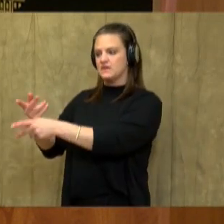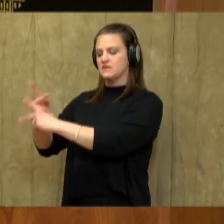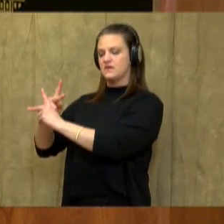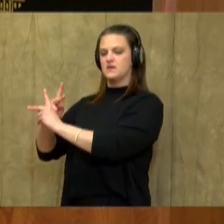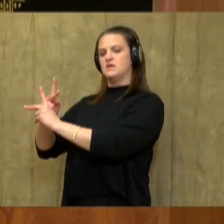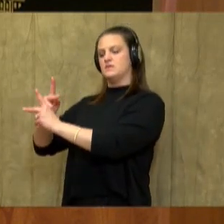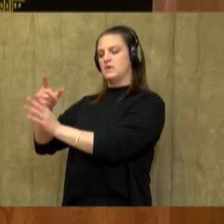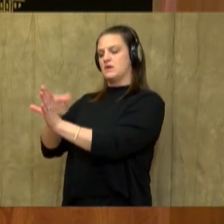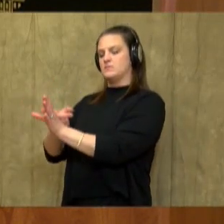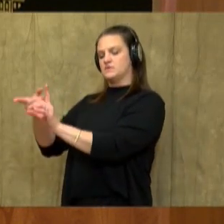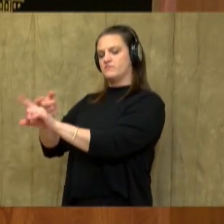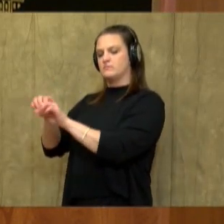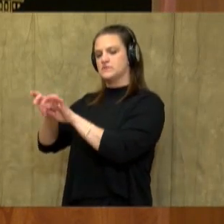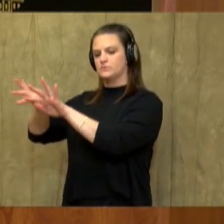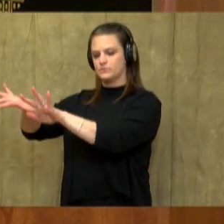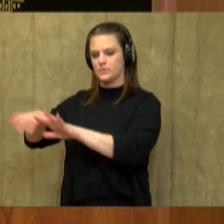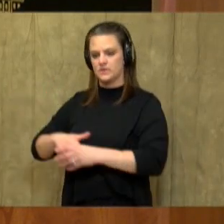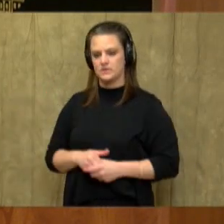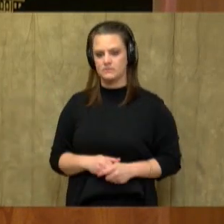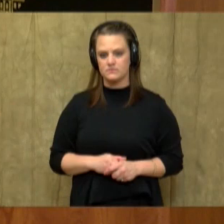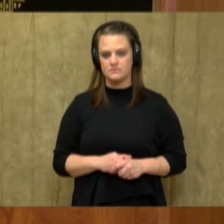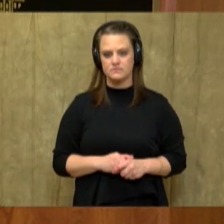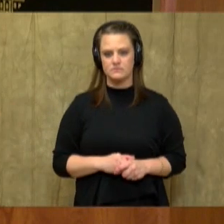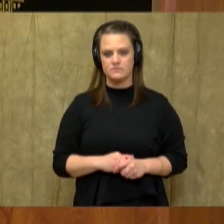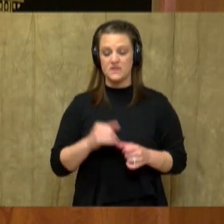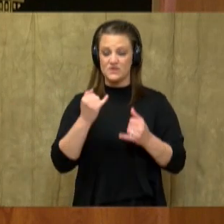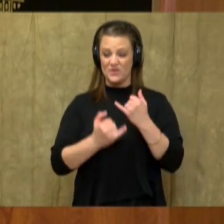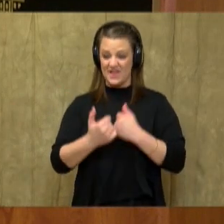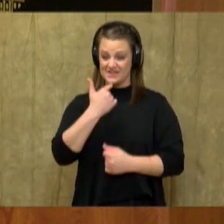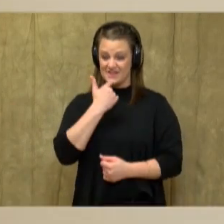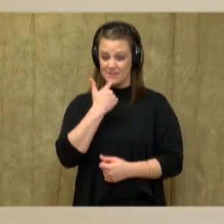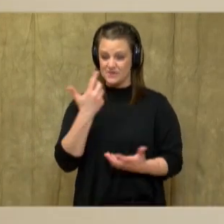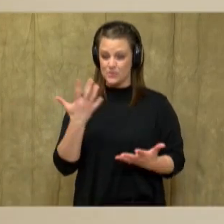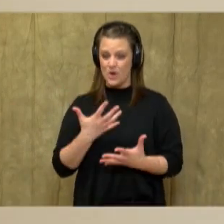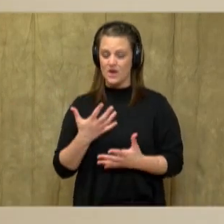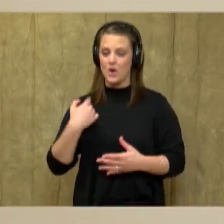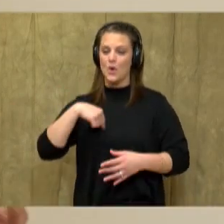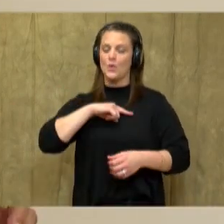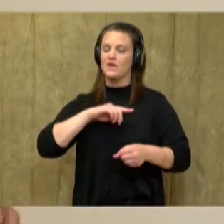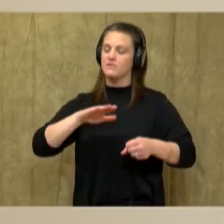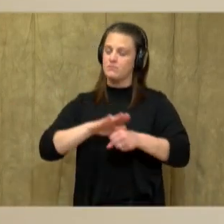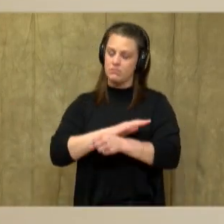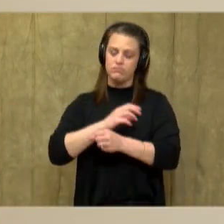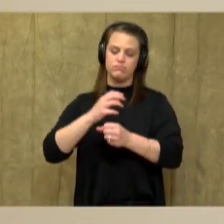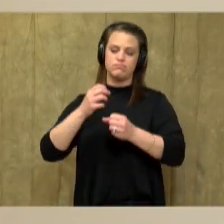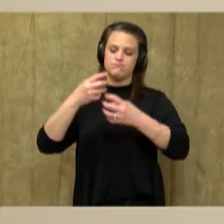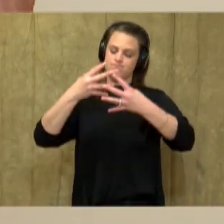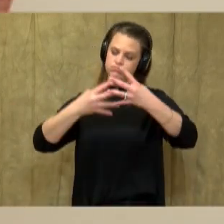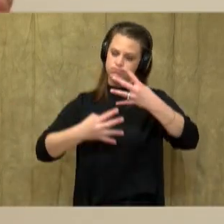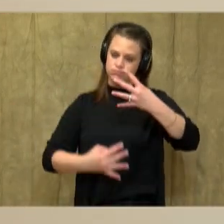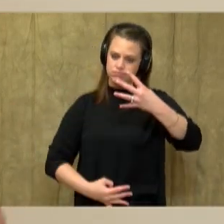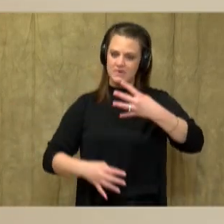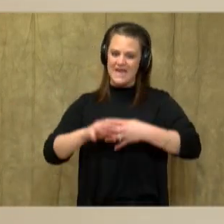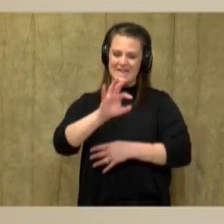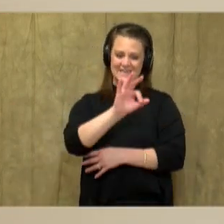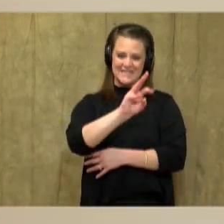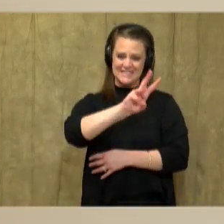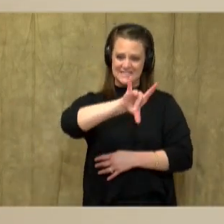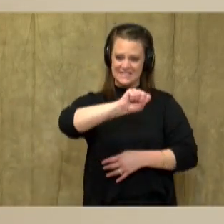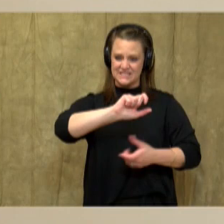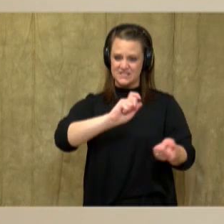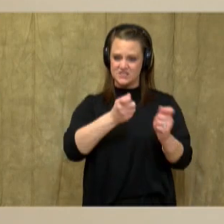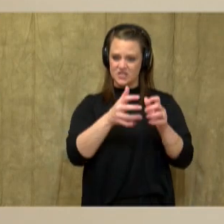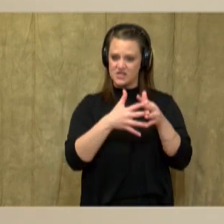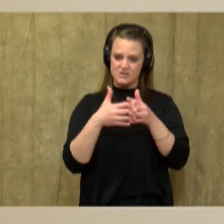describes American foreign policy during the Cold War? The last statement I want to leave you with is we've covered a lot. We've seen the 1960s change America more than